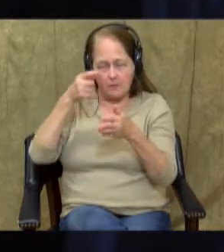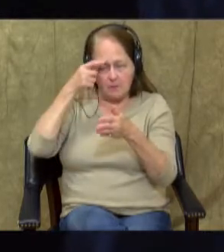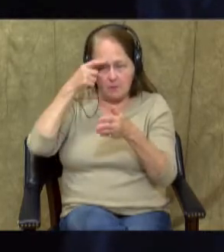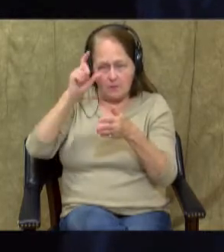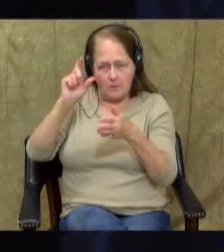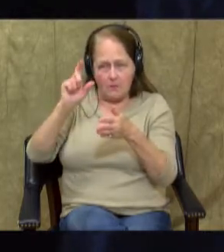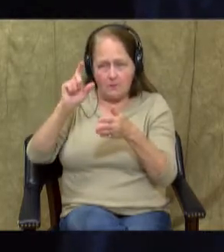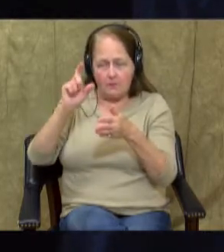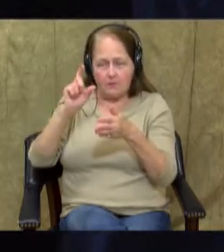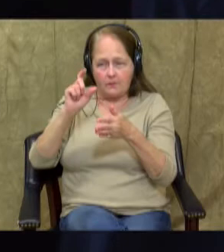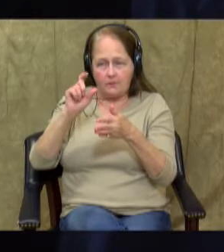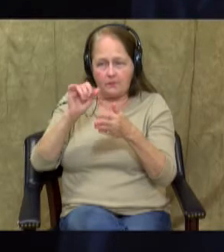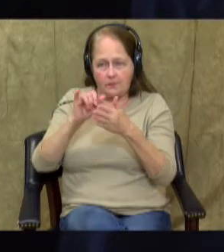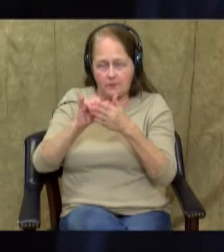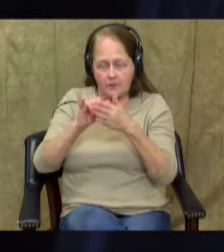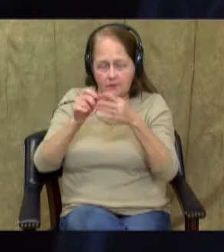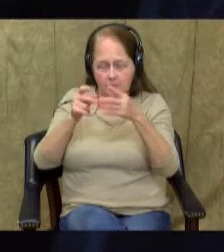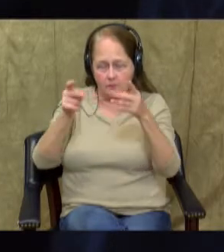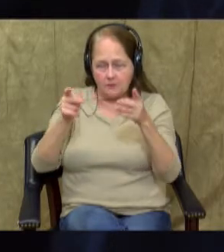At this position,